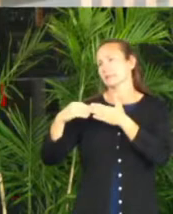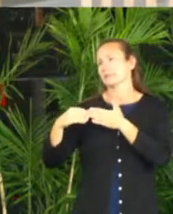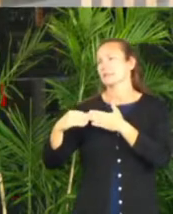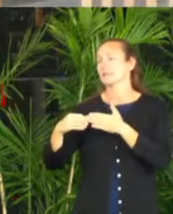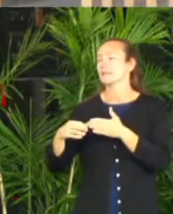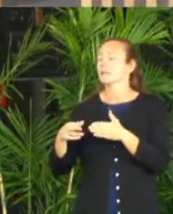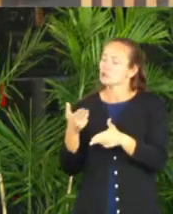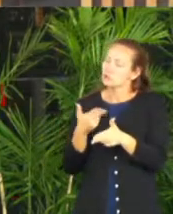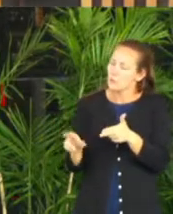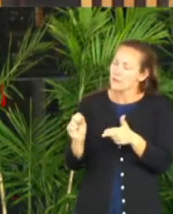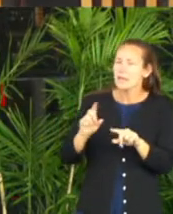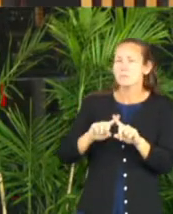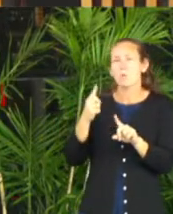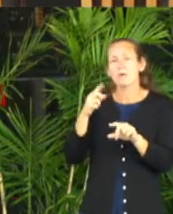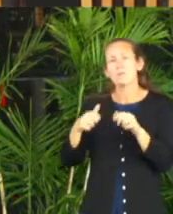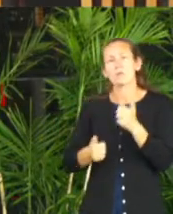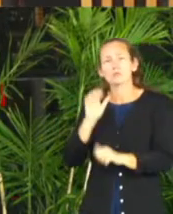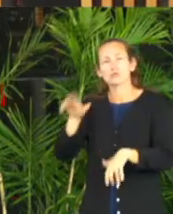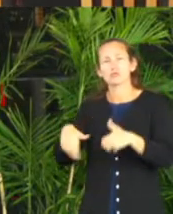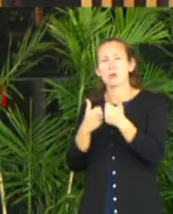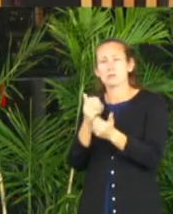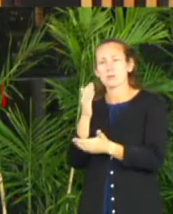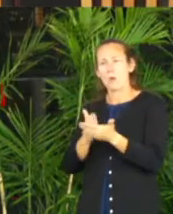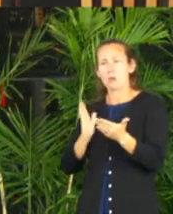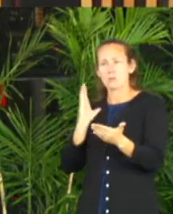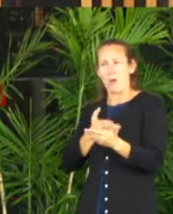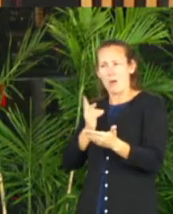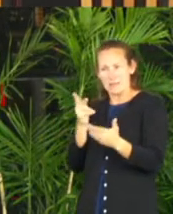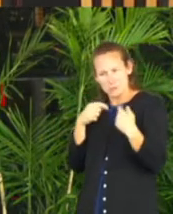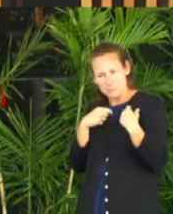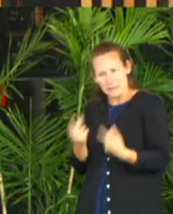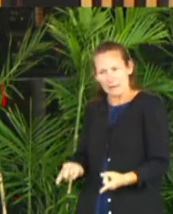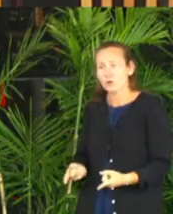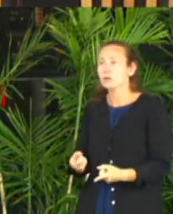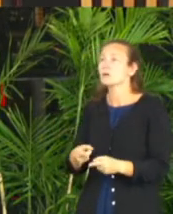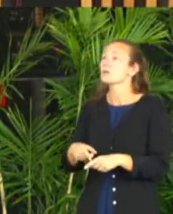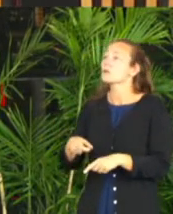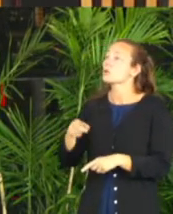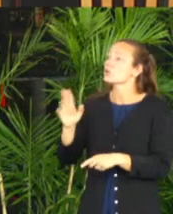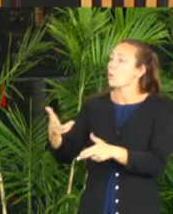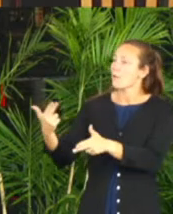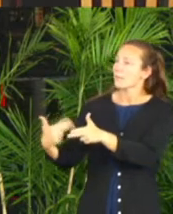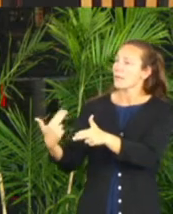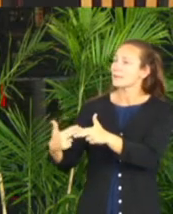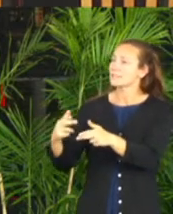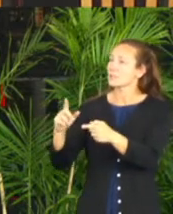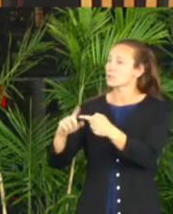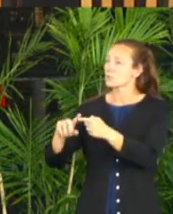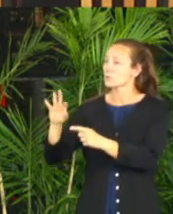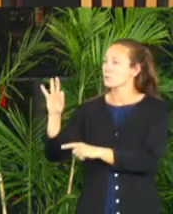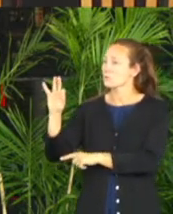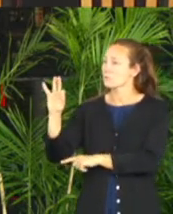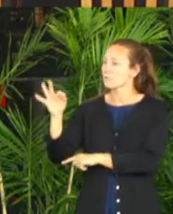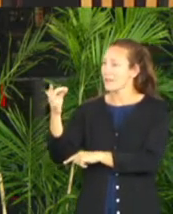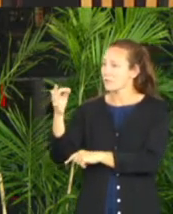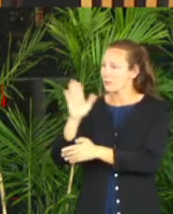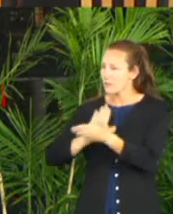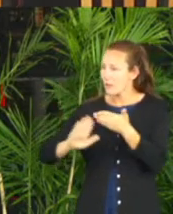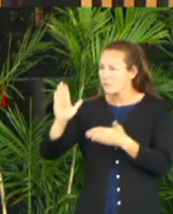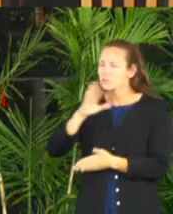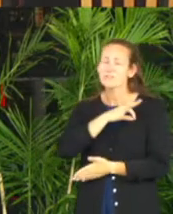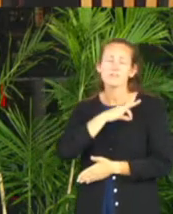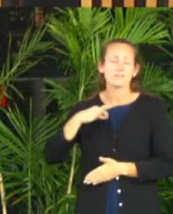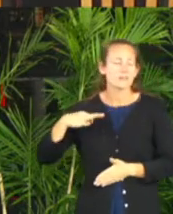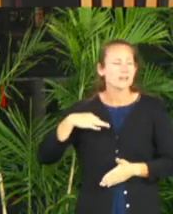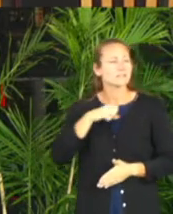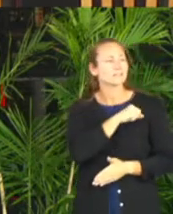most challenging chapters in our history. In recognition, therefore, of your lasting legacy to Flagler College, its faculty, staff, and